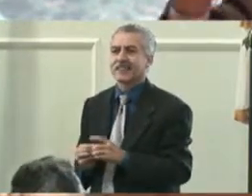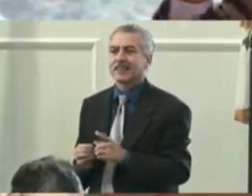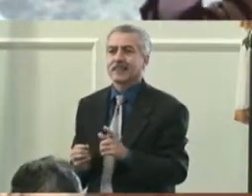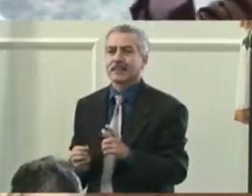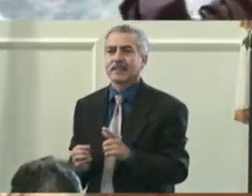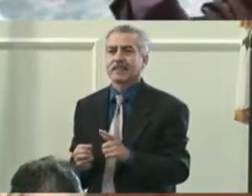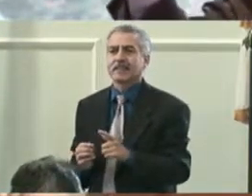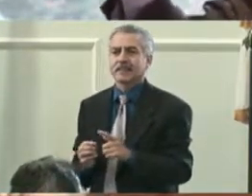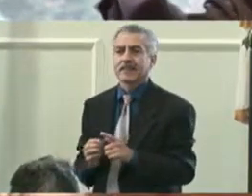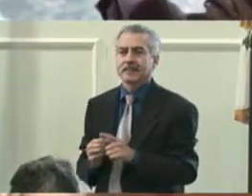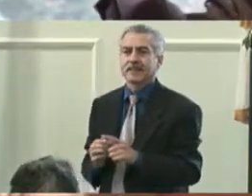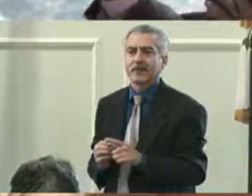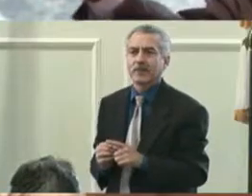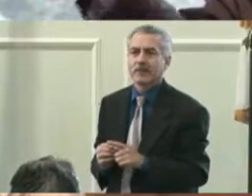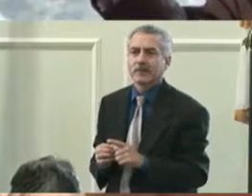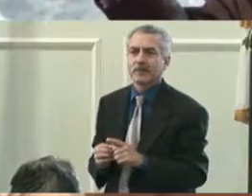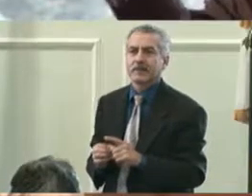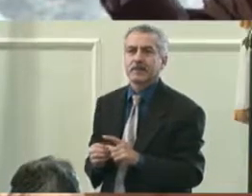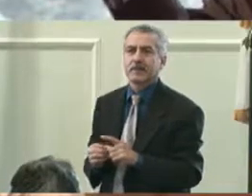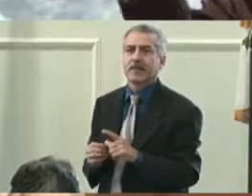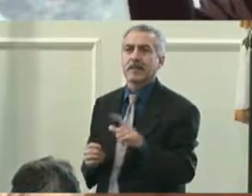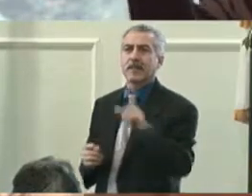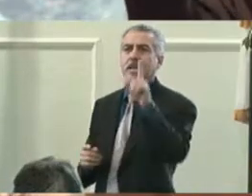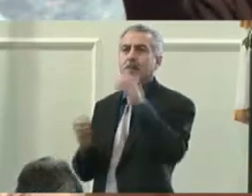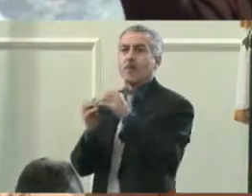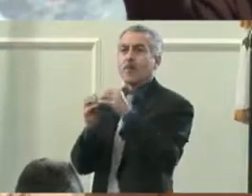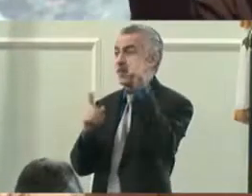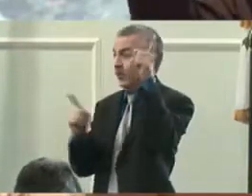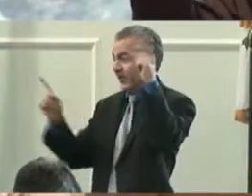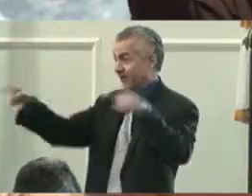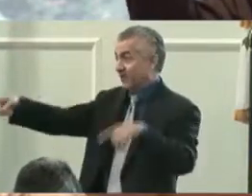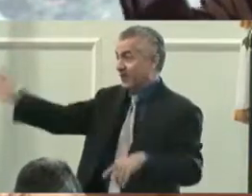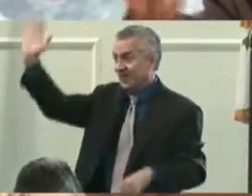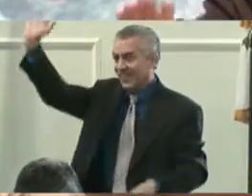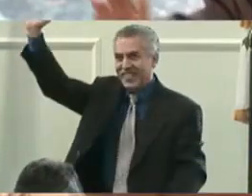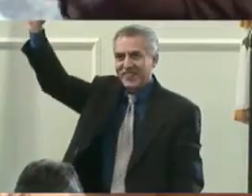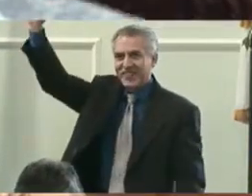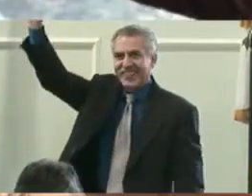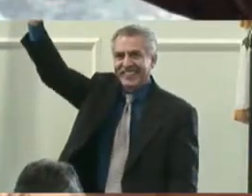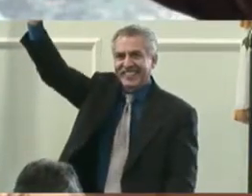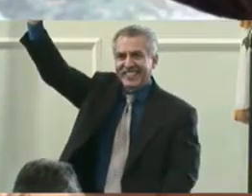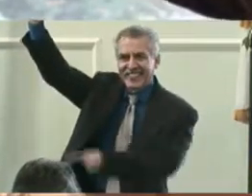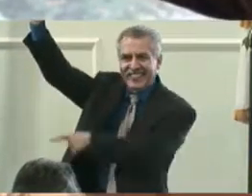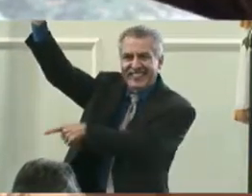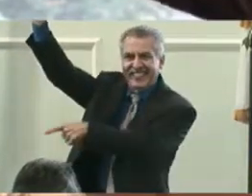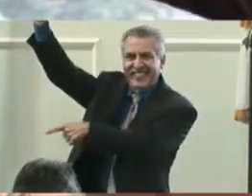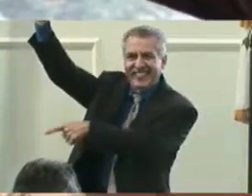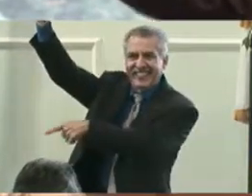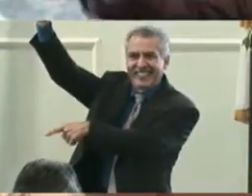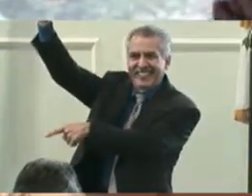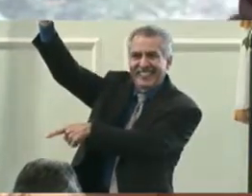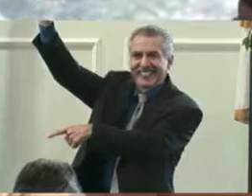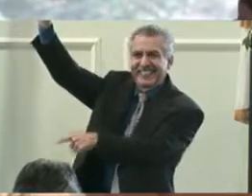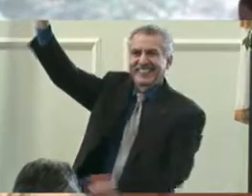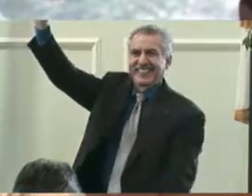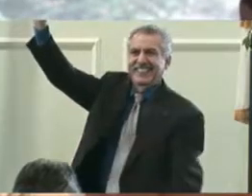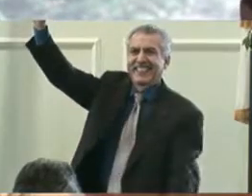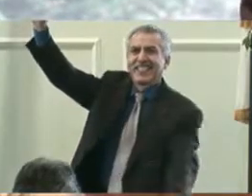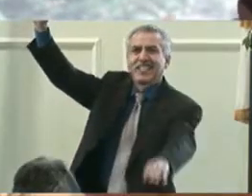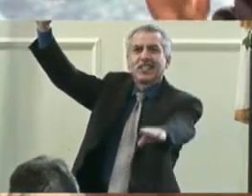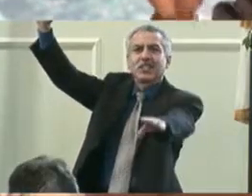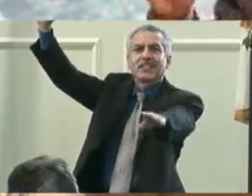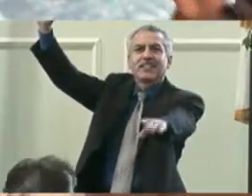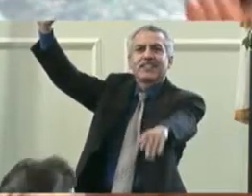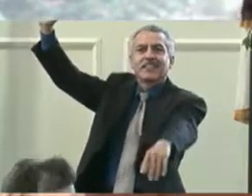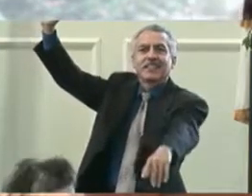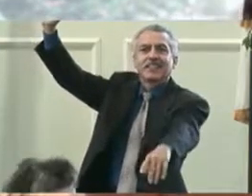seminar, if you can raise your hands up, if you are with us today. Anybody that has been attending, yes, we have